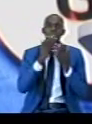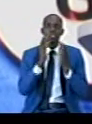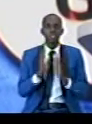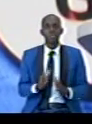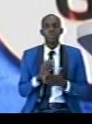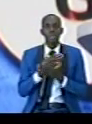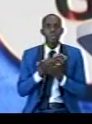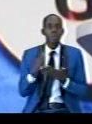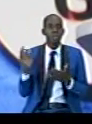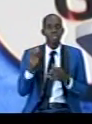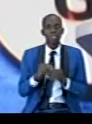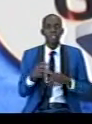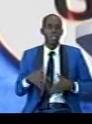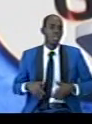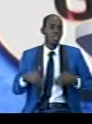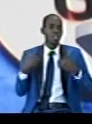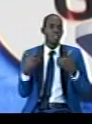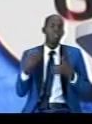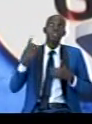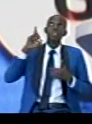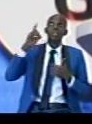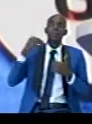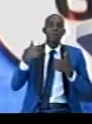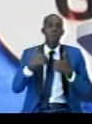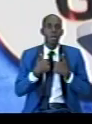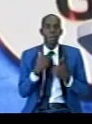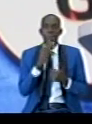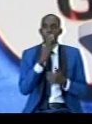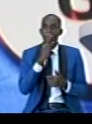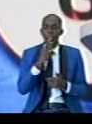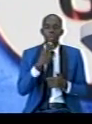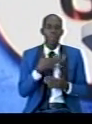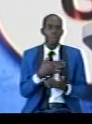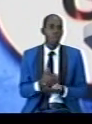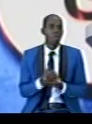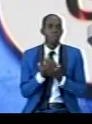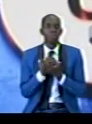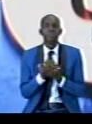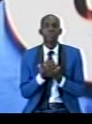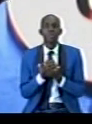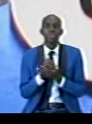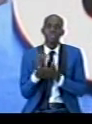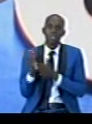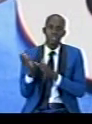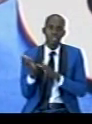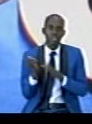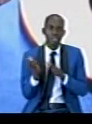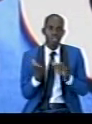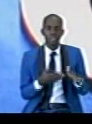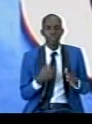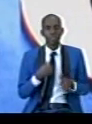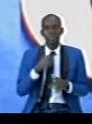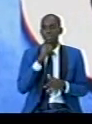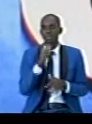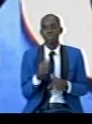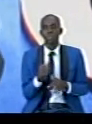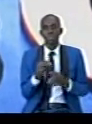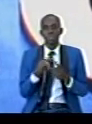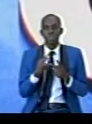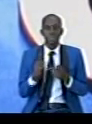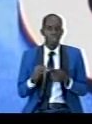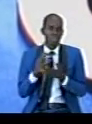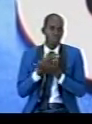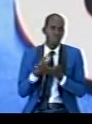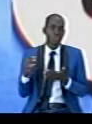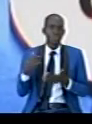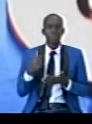in anger. Thou hast been mine help. Leave me not, neither forsake